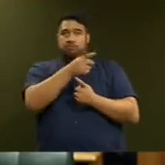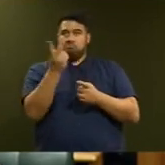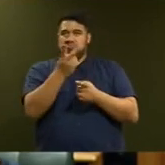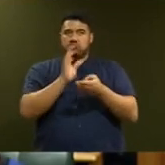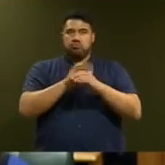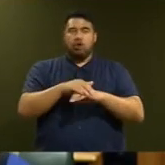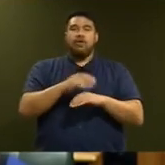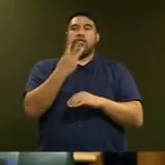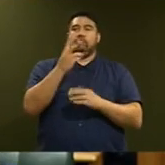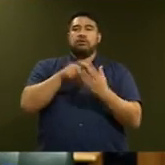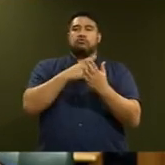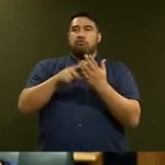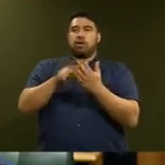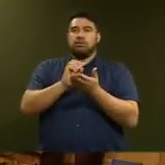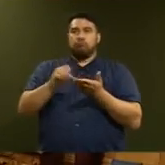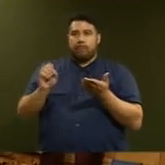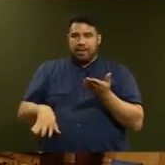three strikes repeal law?